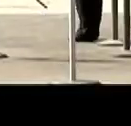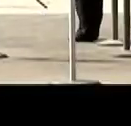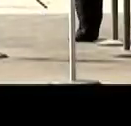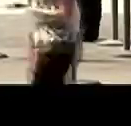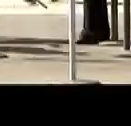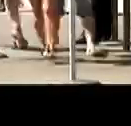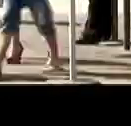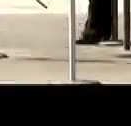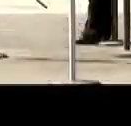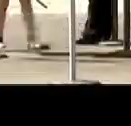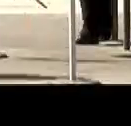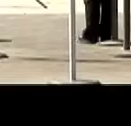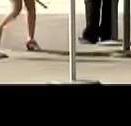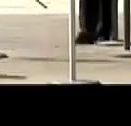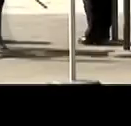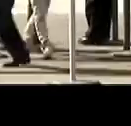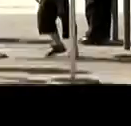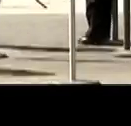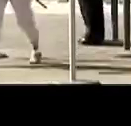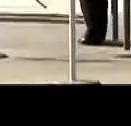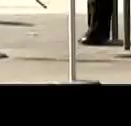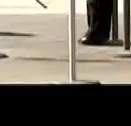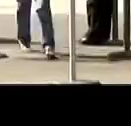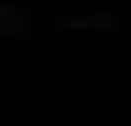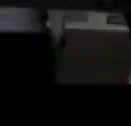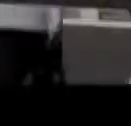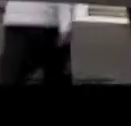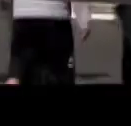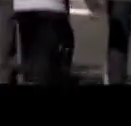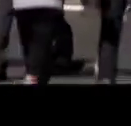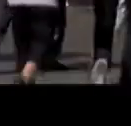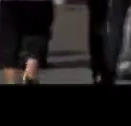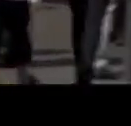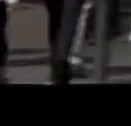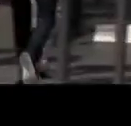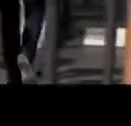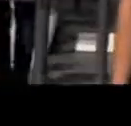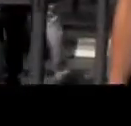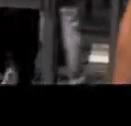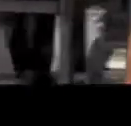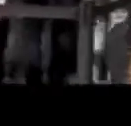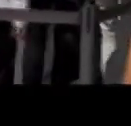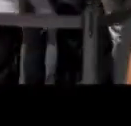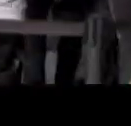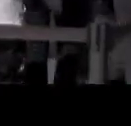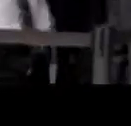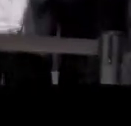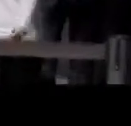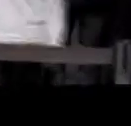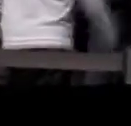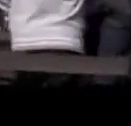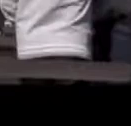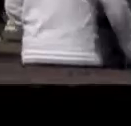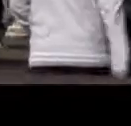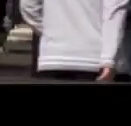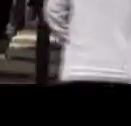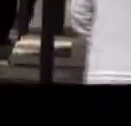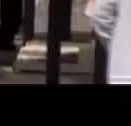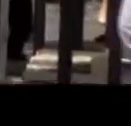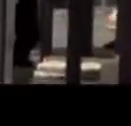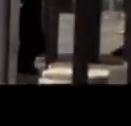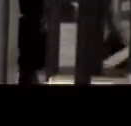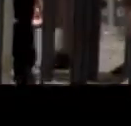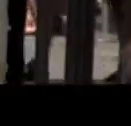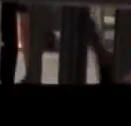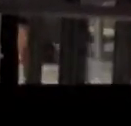started doing little local bridal fashion shows in my hometown for about $20 a show. But I never thought